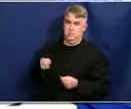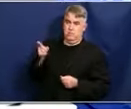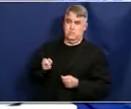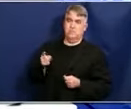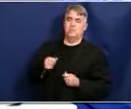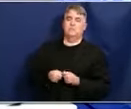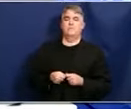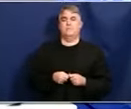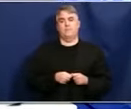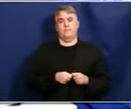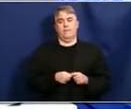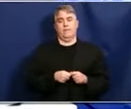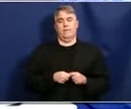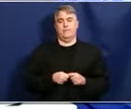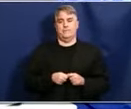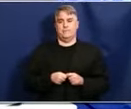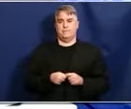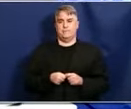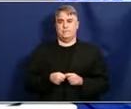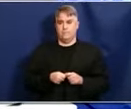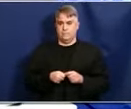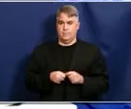CDC. Now, on the